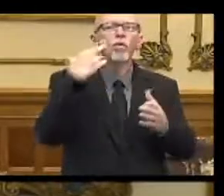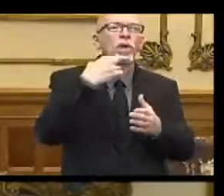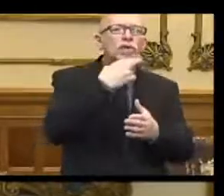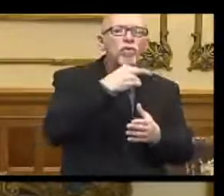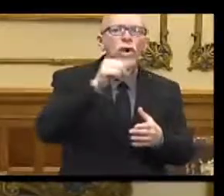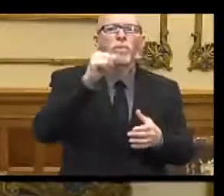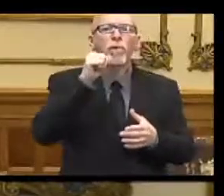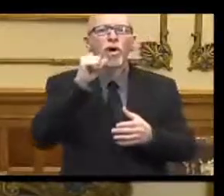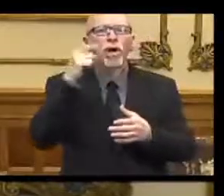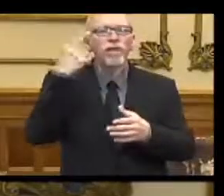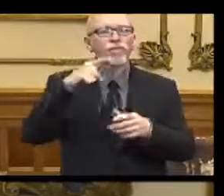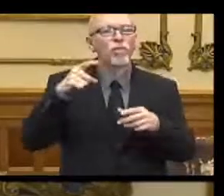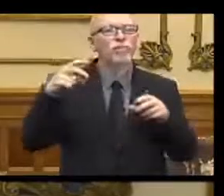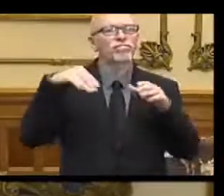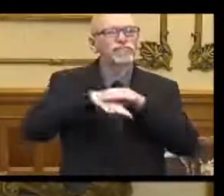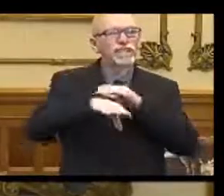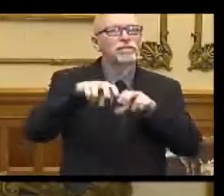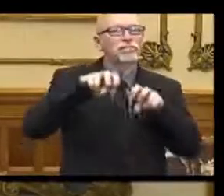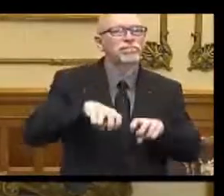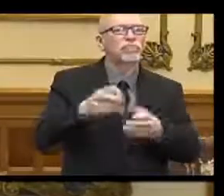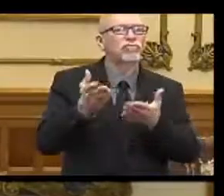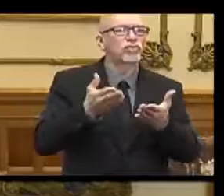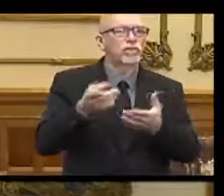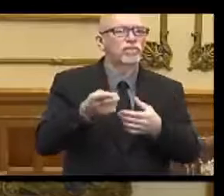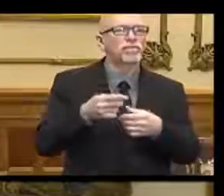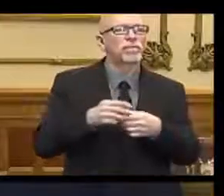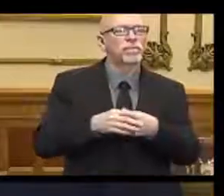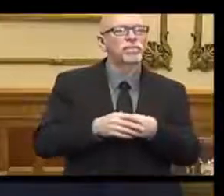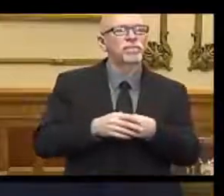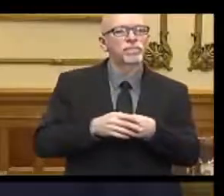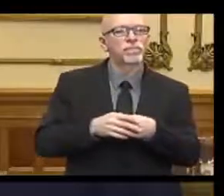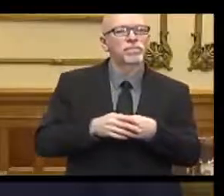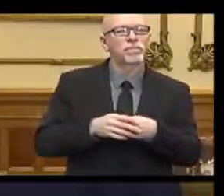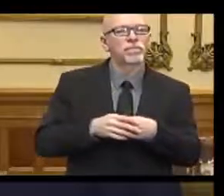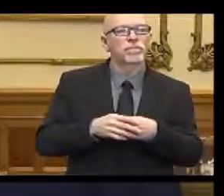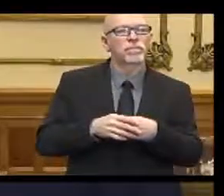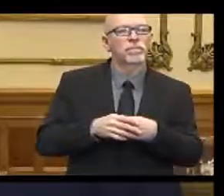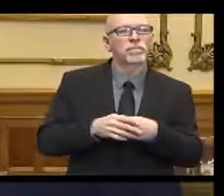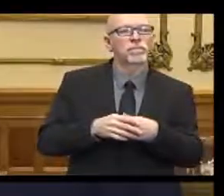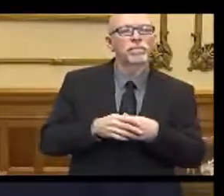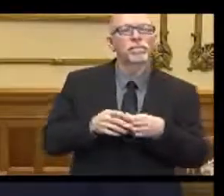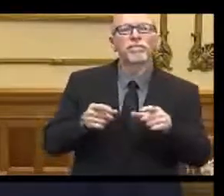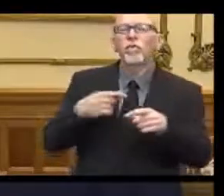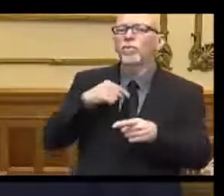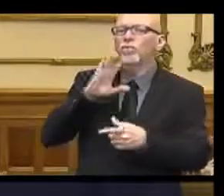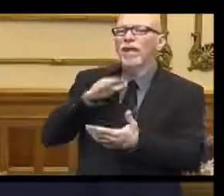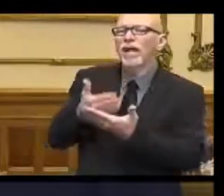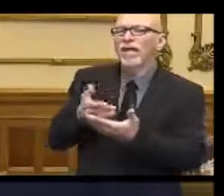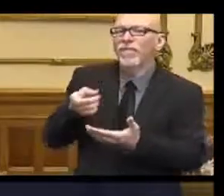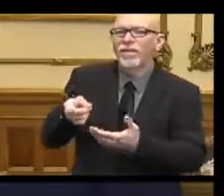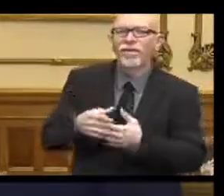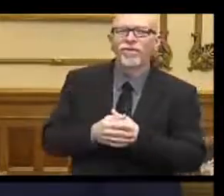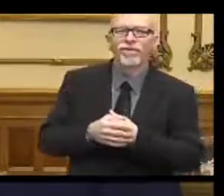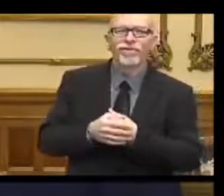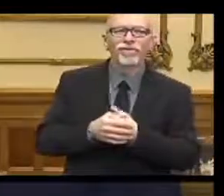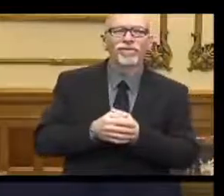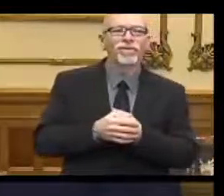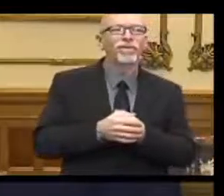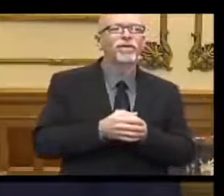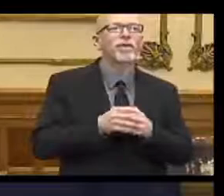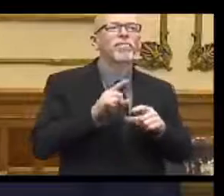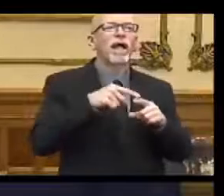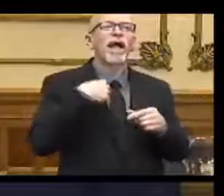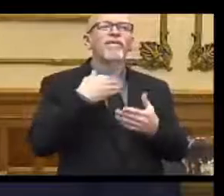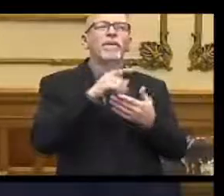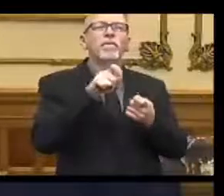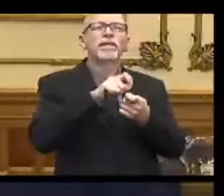for sit-down service, the White House guidance. We'll get there. Well, I had a